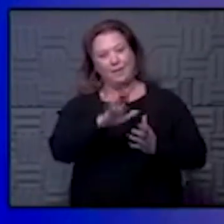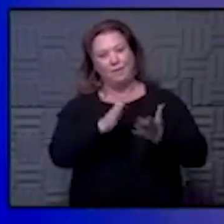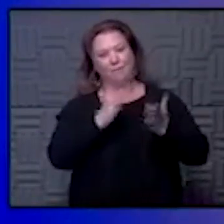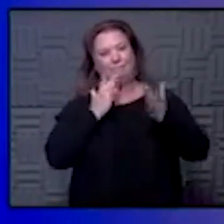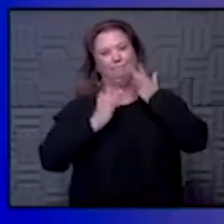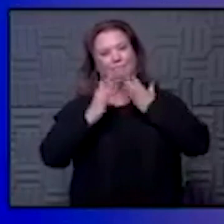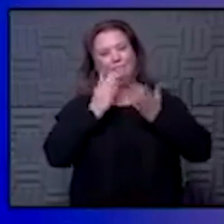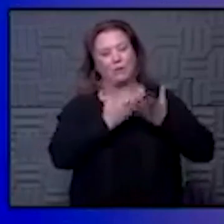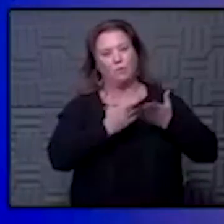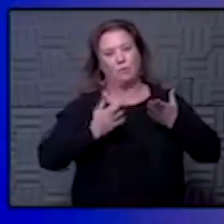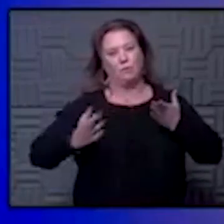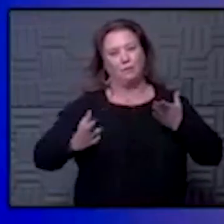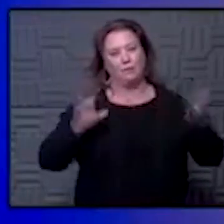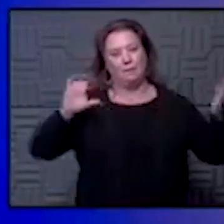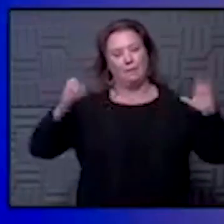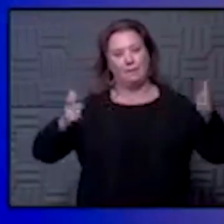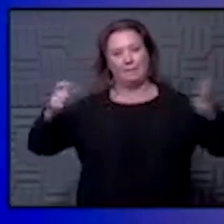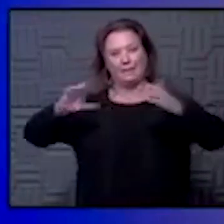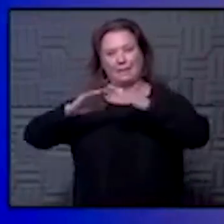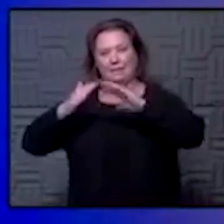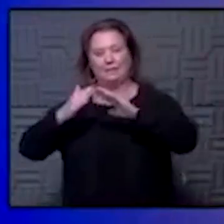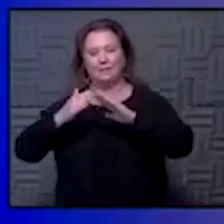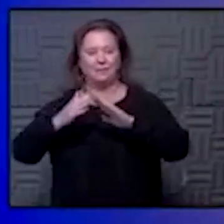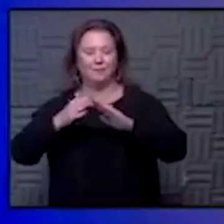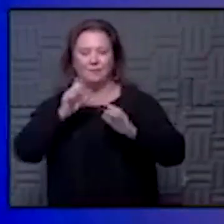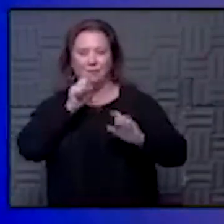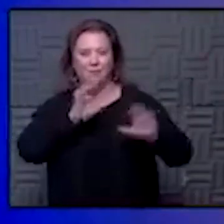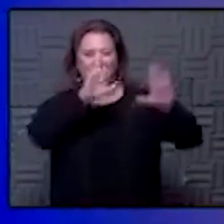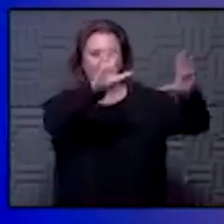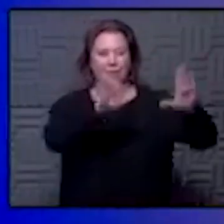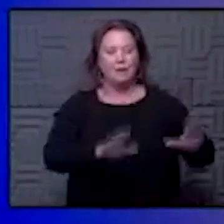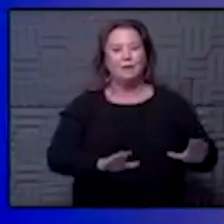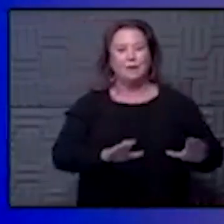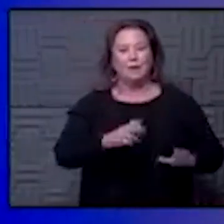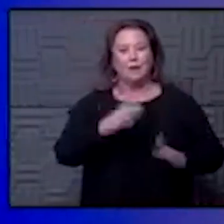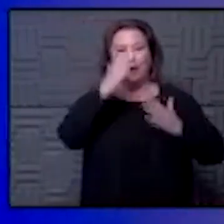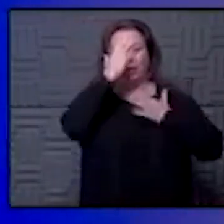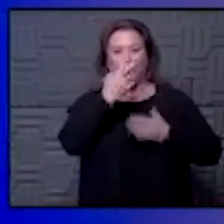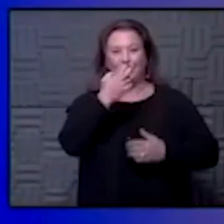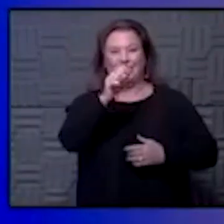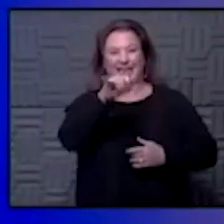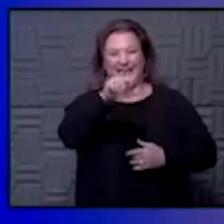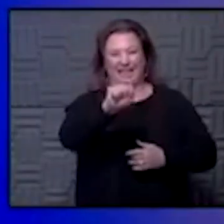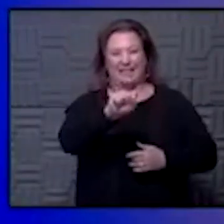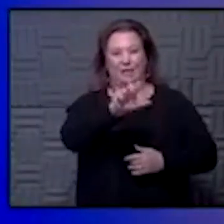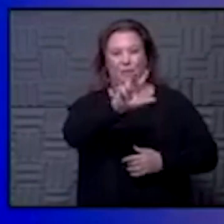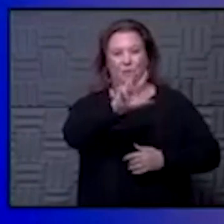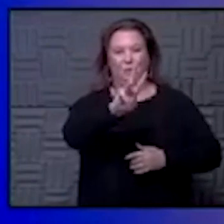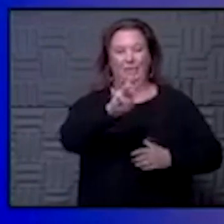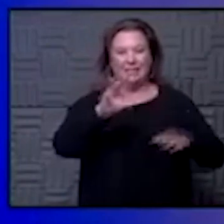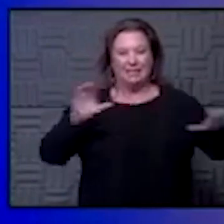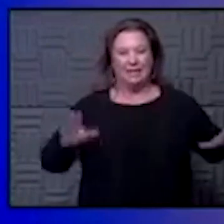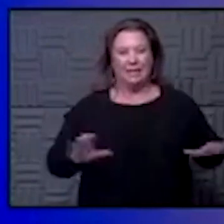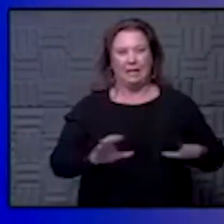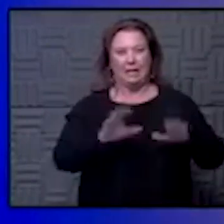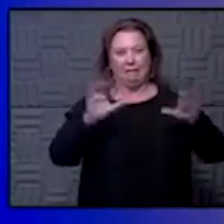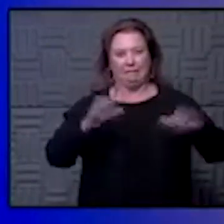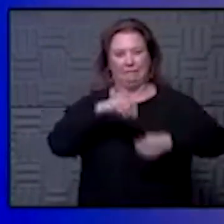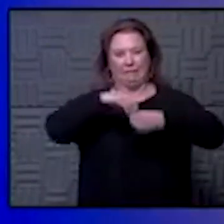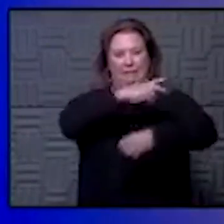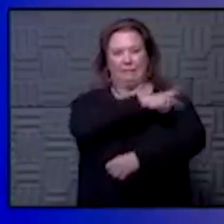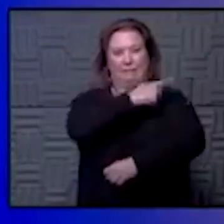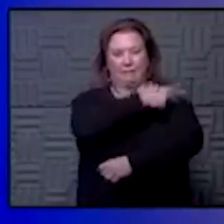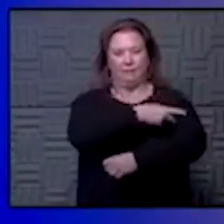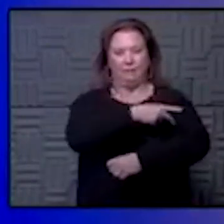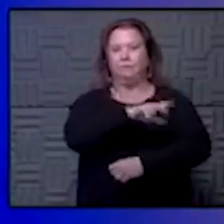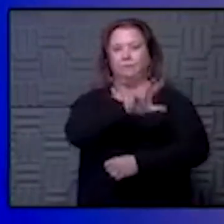they have compared to the more urban areas are not as great. So unfortunately in Hays, they do have 36 active inpatients right